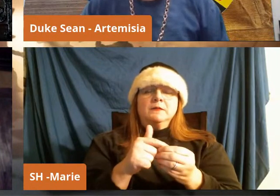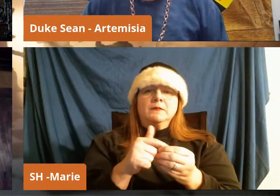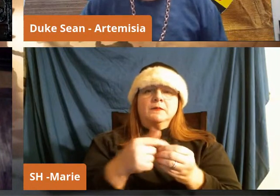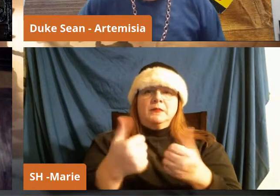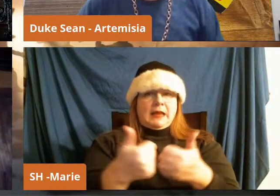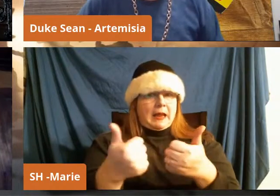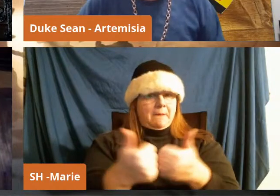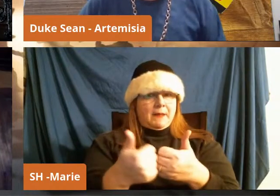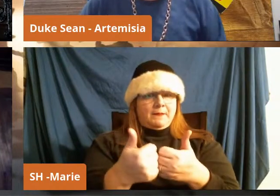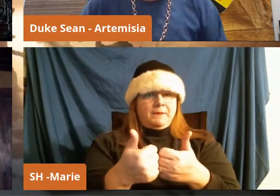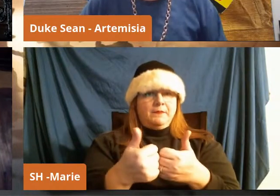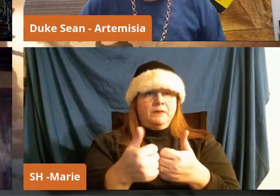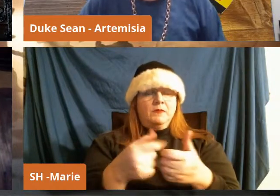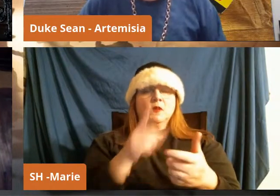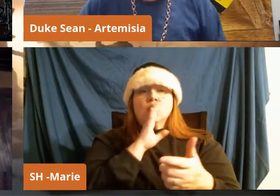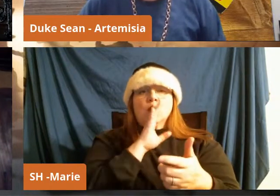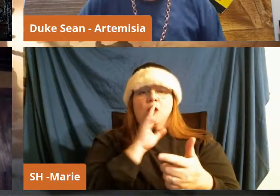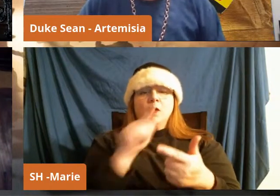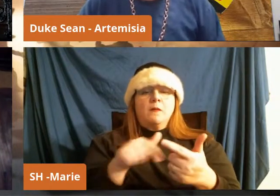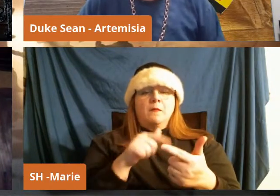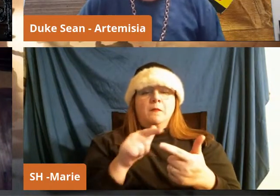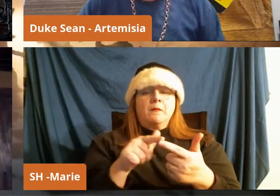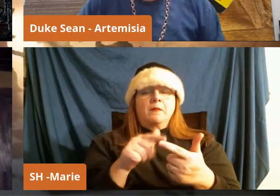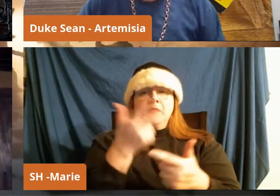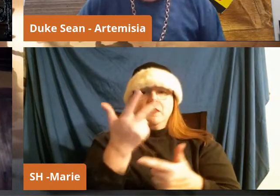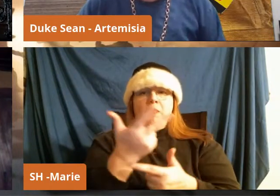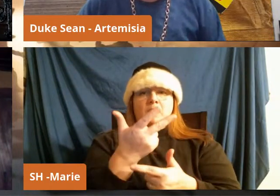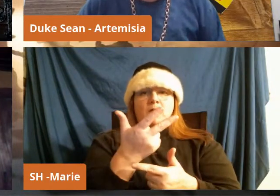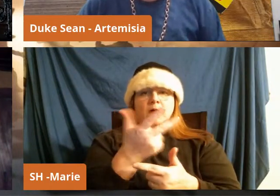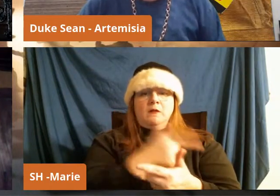gaming. We're going to be talking about the three